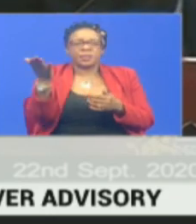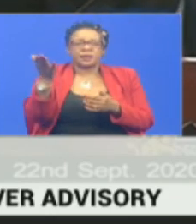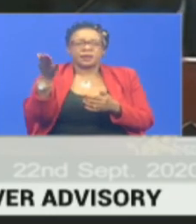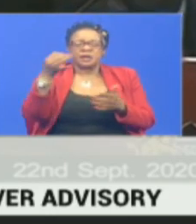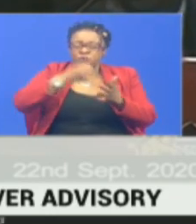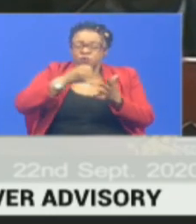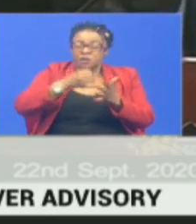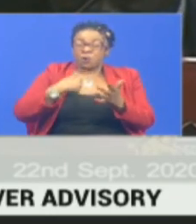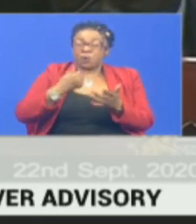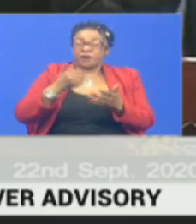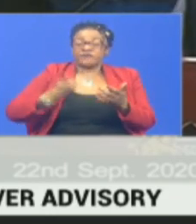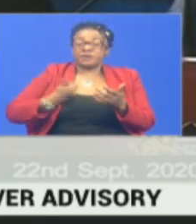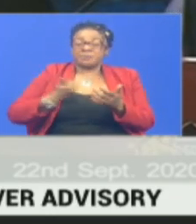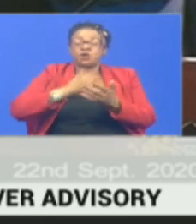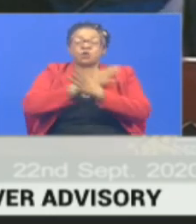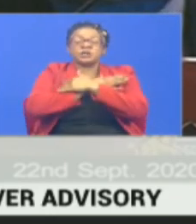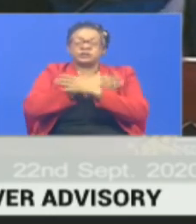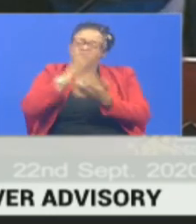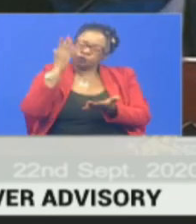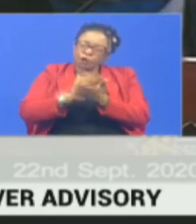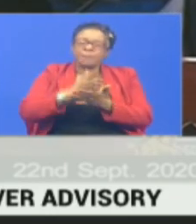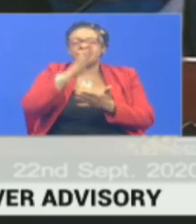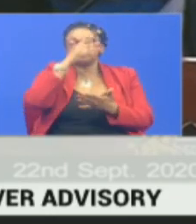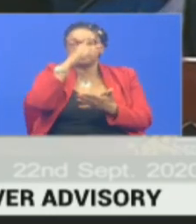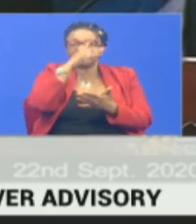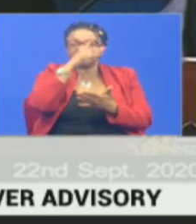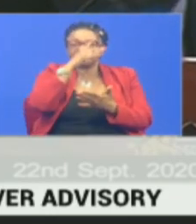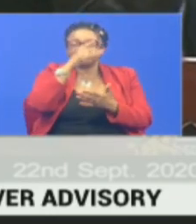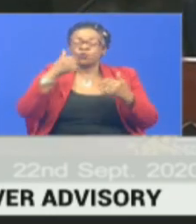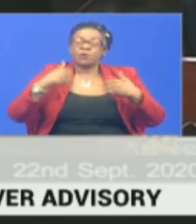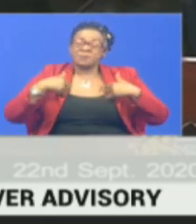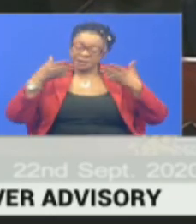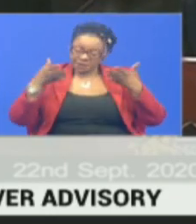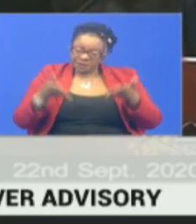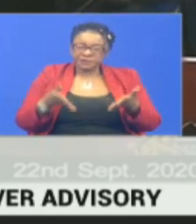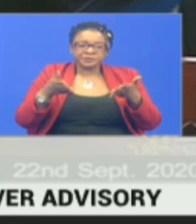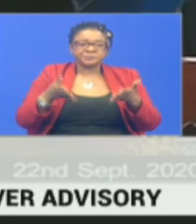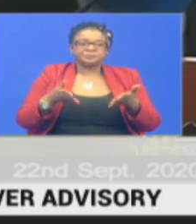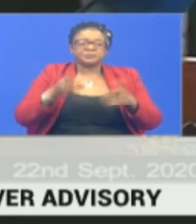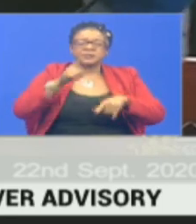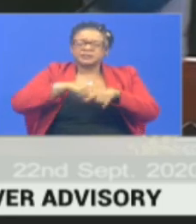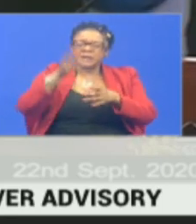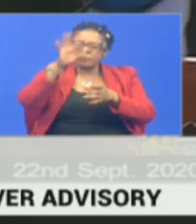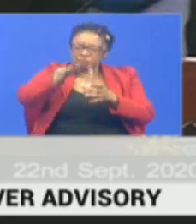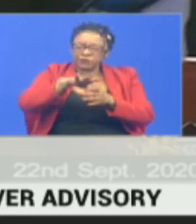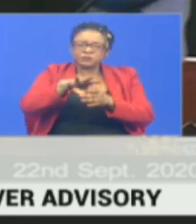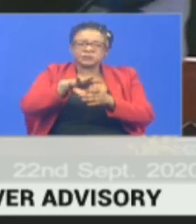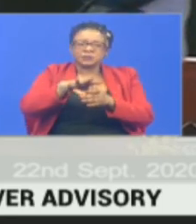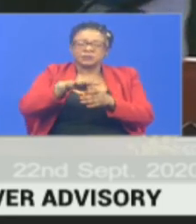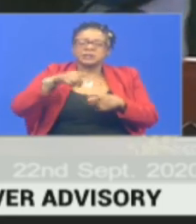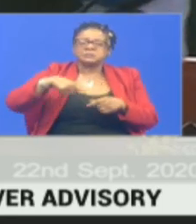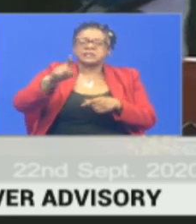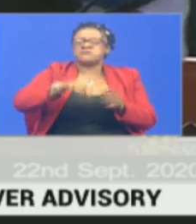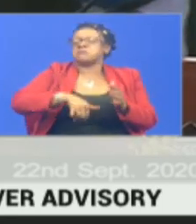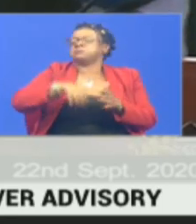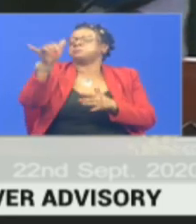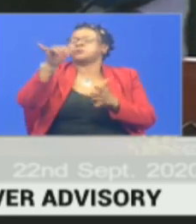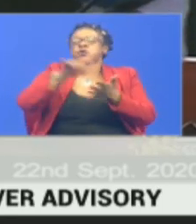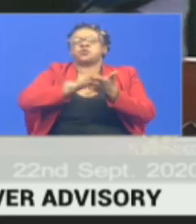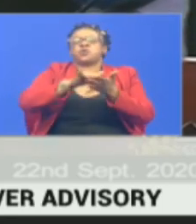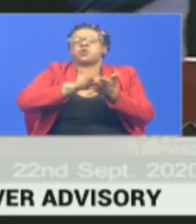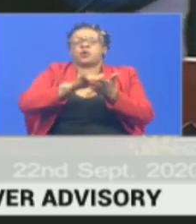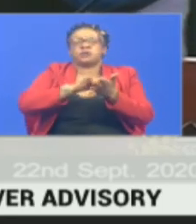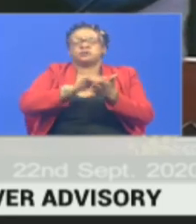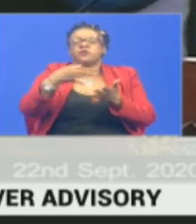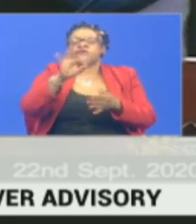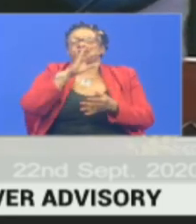colleagues, they should stop pretending, Mr. Speaker. We've been in this Parliament, and the time of voting when it was here, they were away in New York to gain allowances,